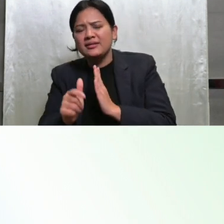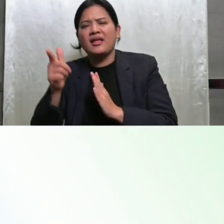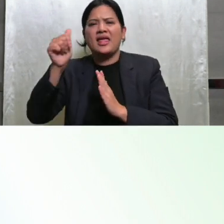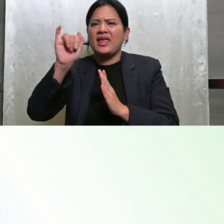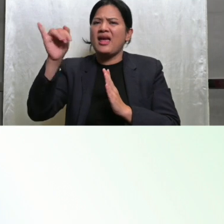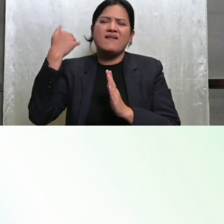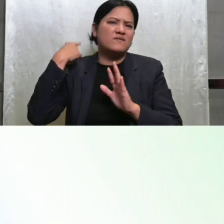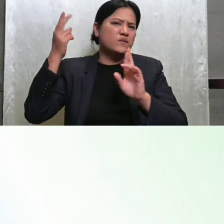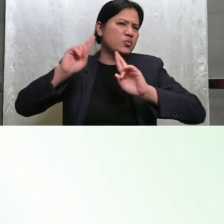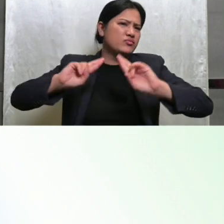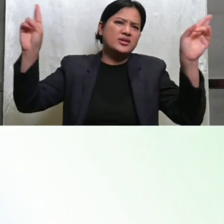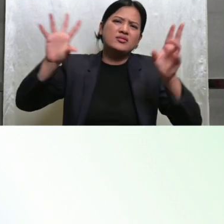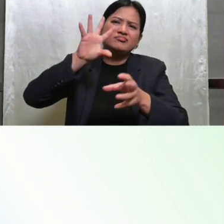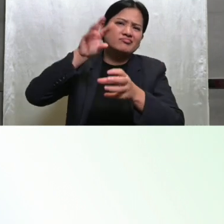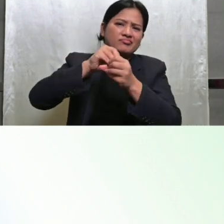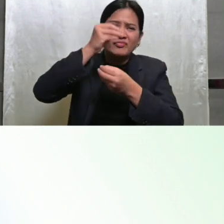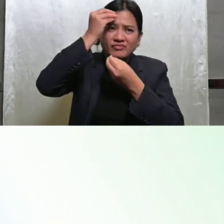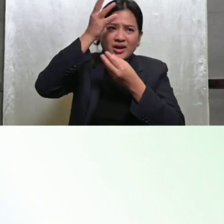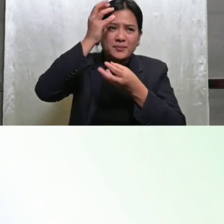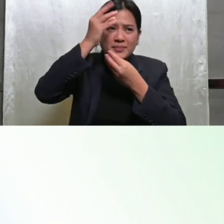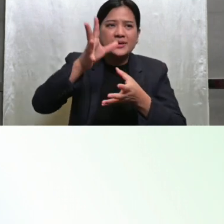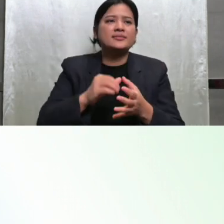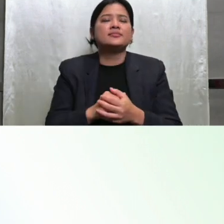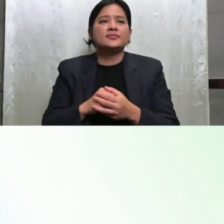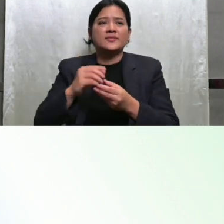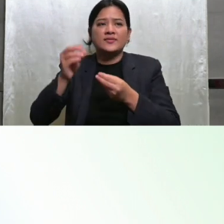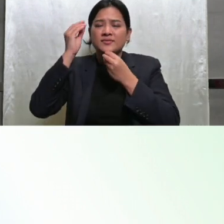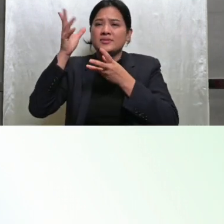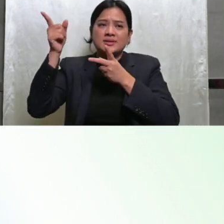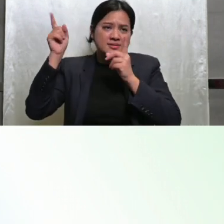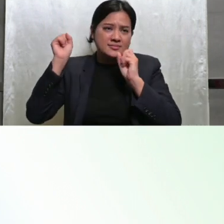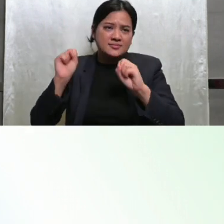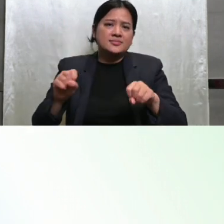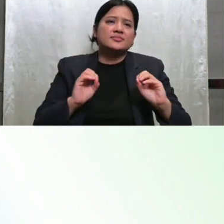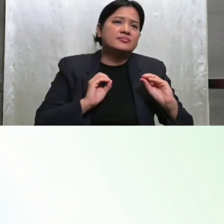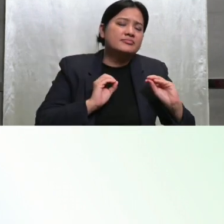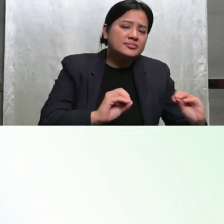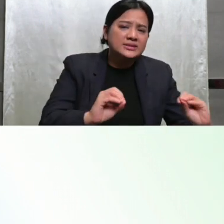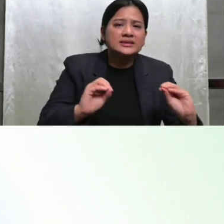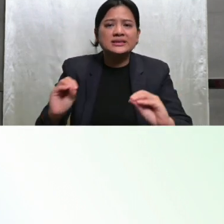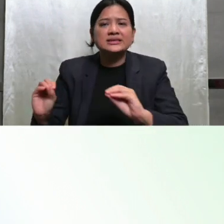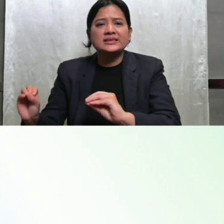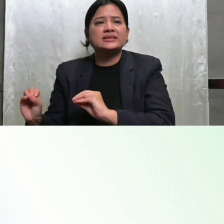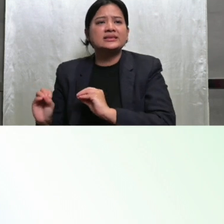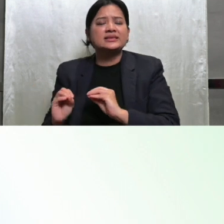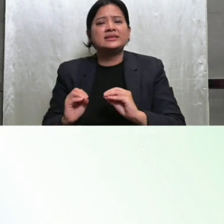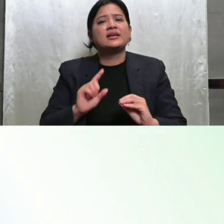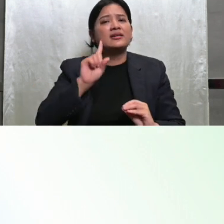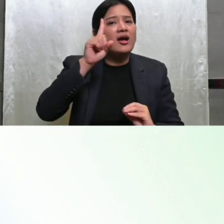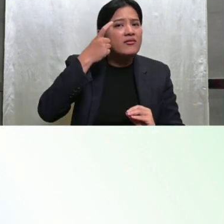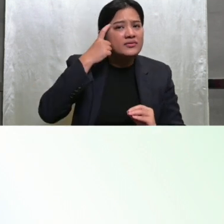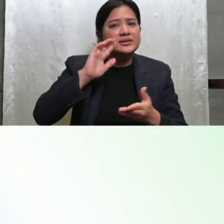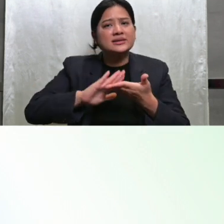very interesting activity as well. And then, of course, for the general public, we do have this partnership